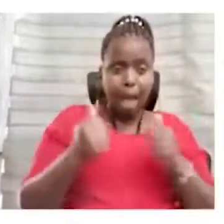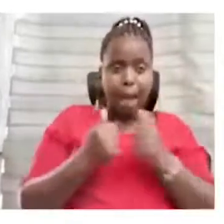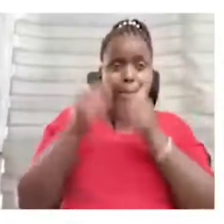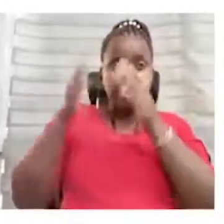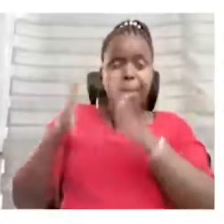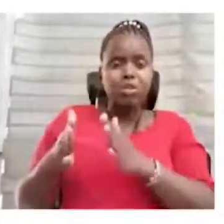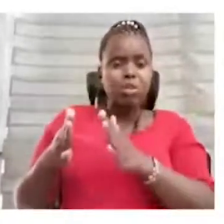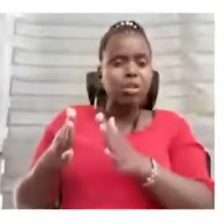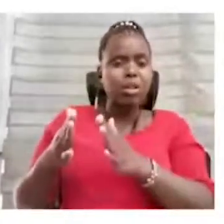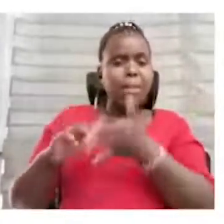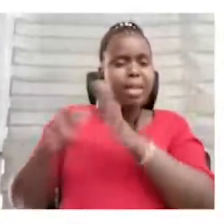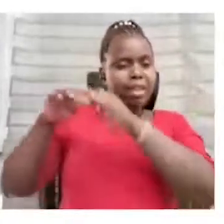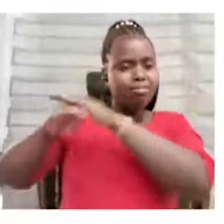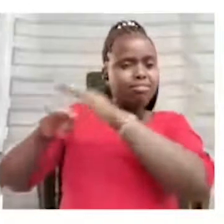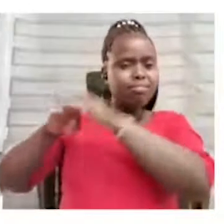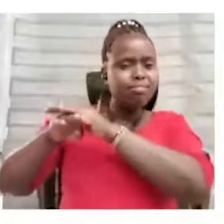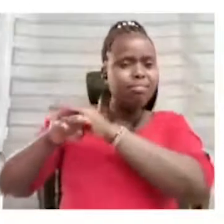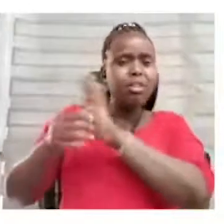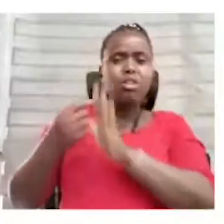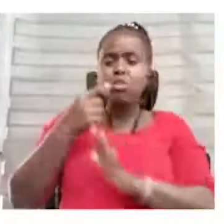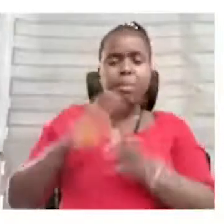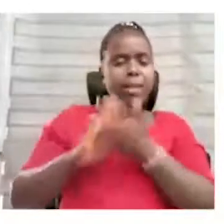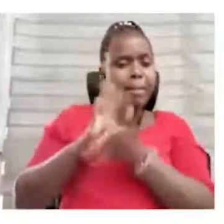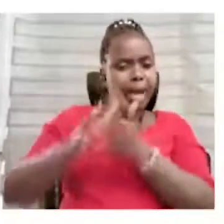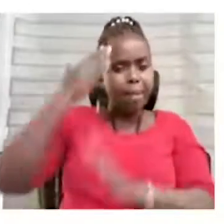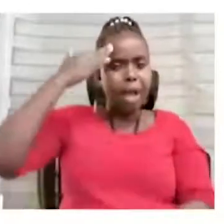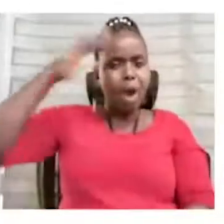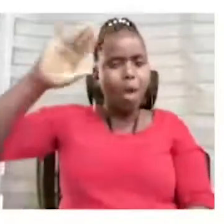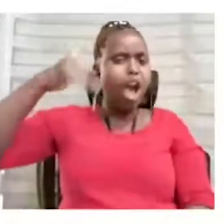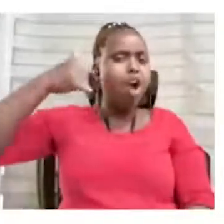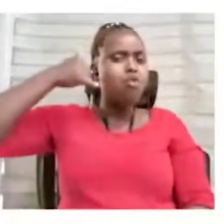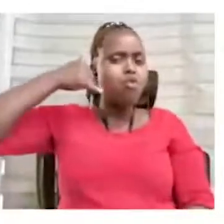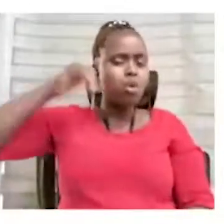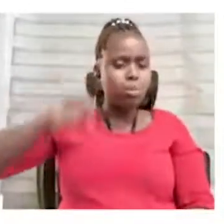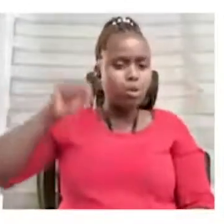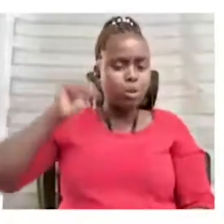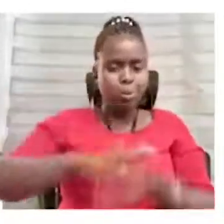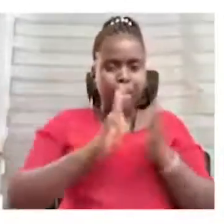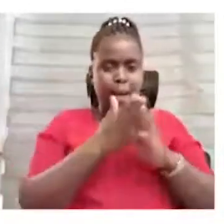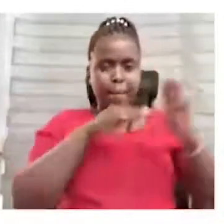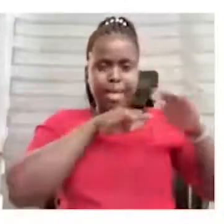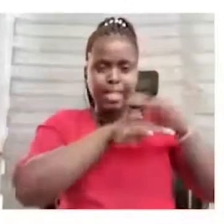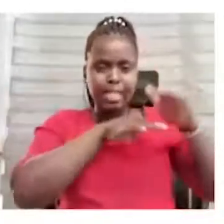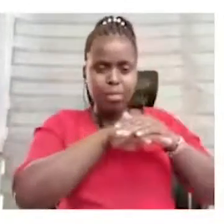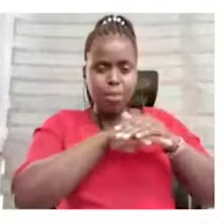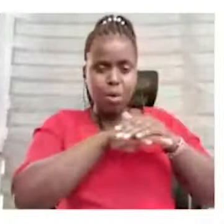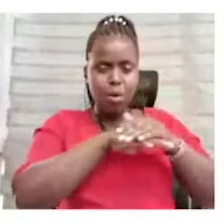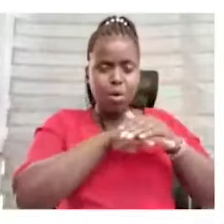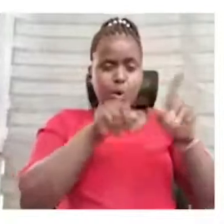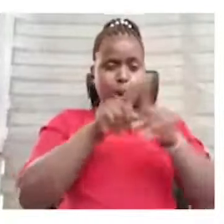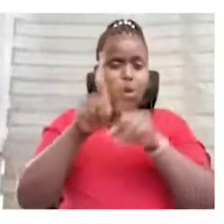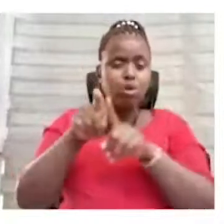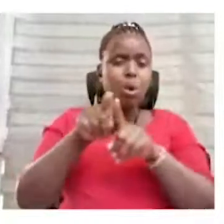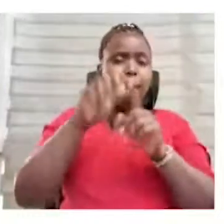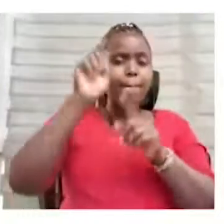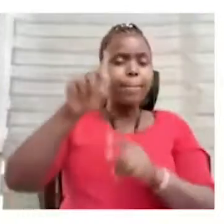features exist, being aware that mobile phones can be accessible, that they have these features that people can